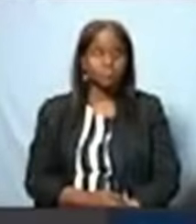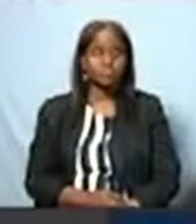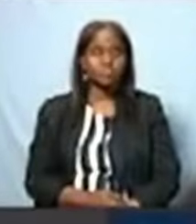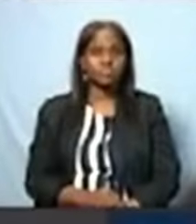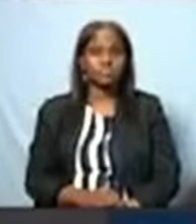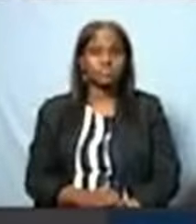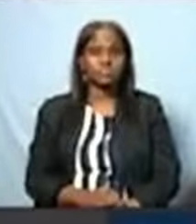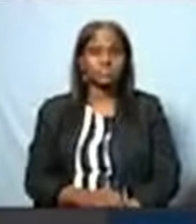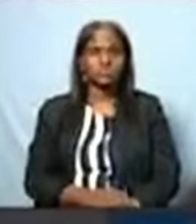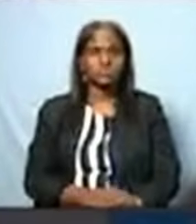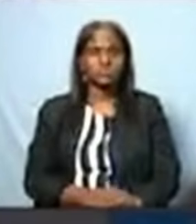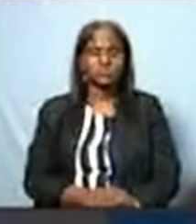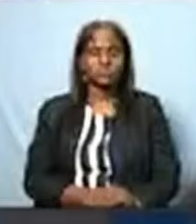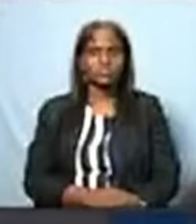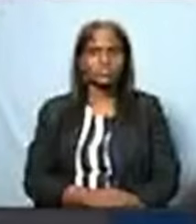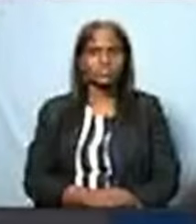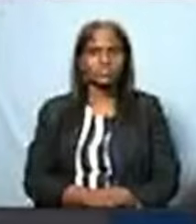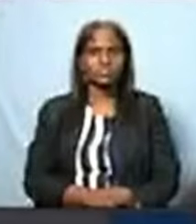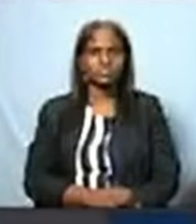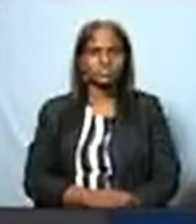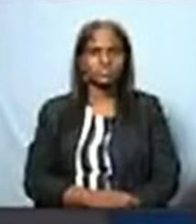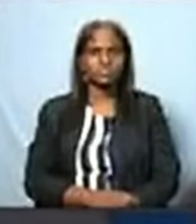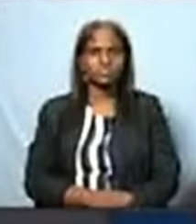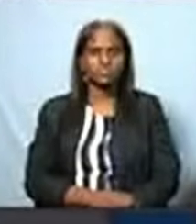Sefula, what's your point of order?